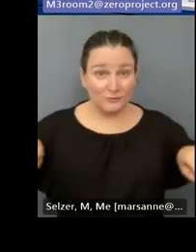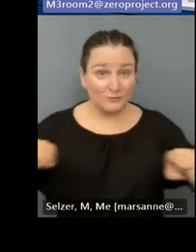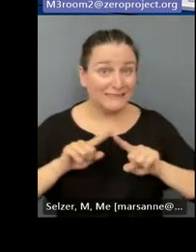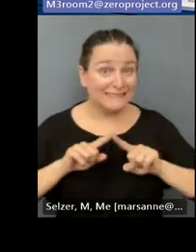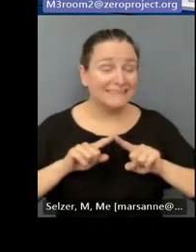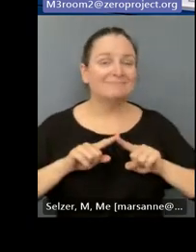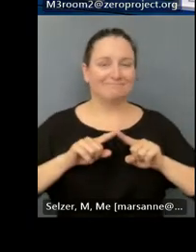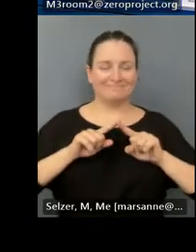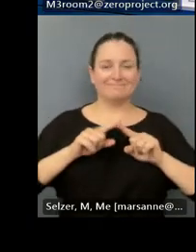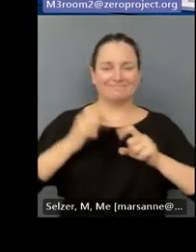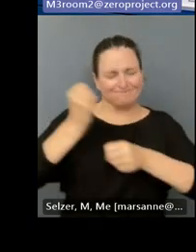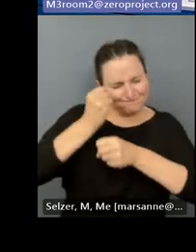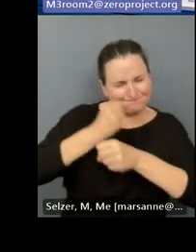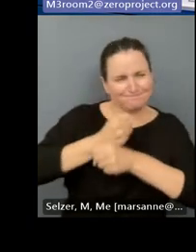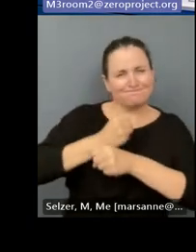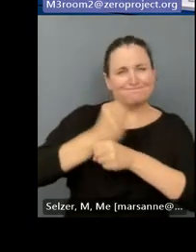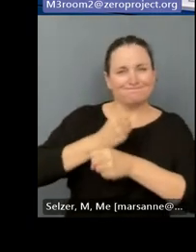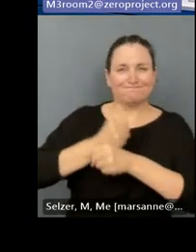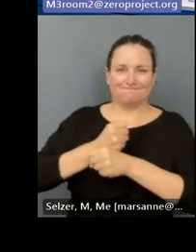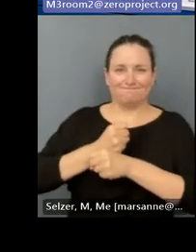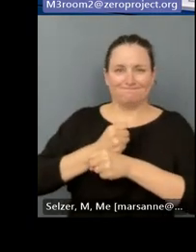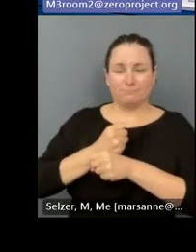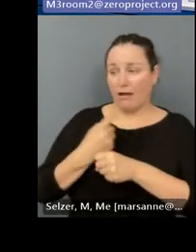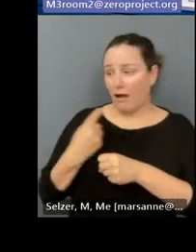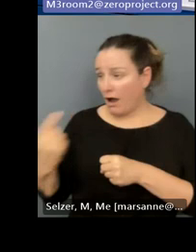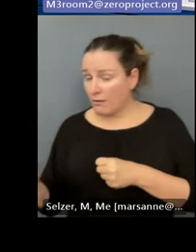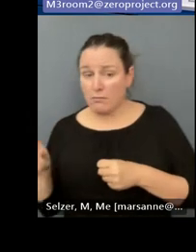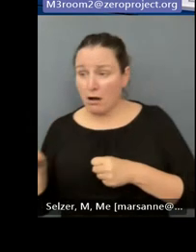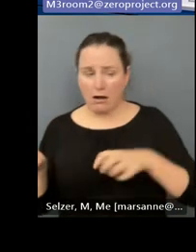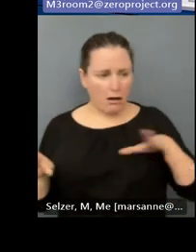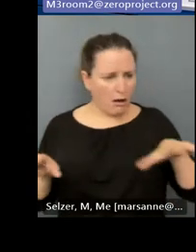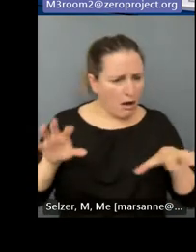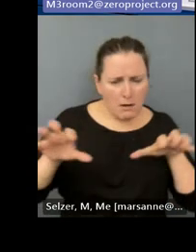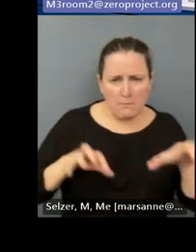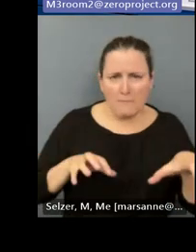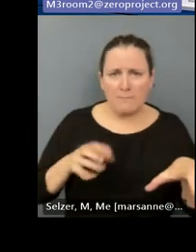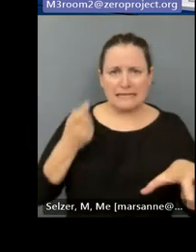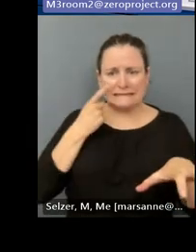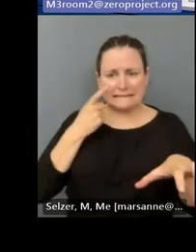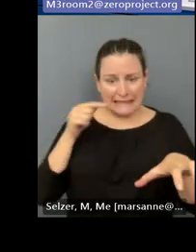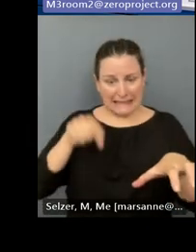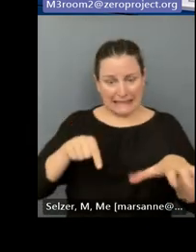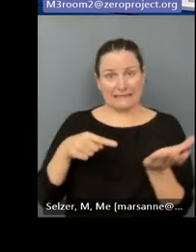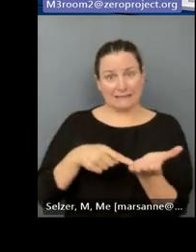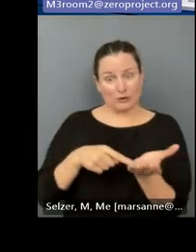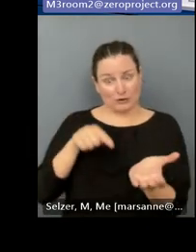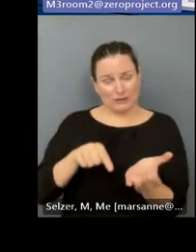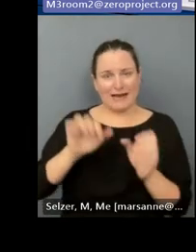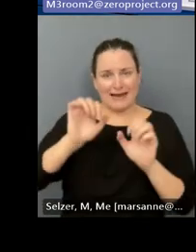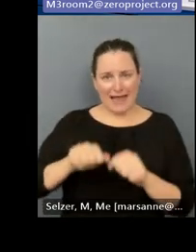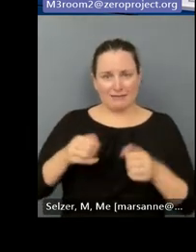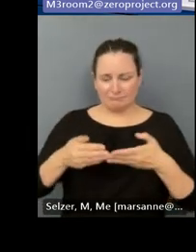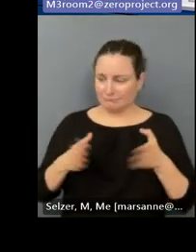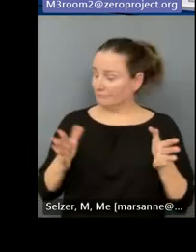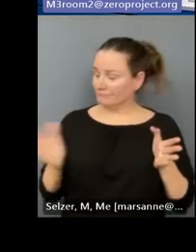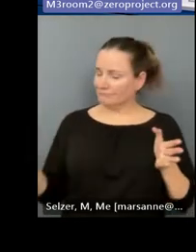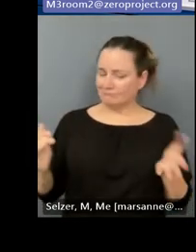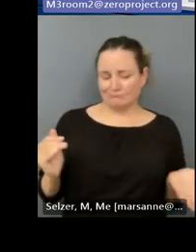build a path towards a future where social inclusion and innovation transform life all over the